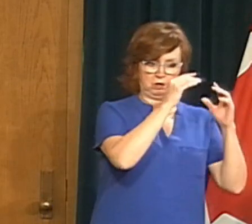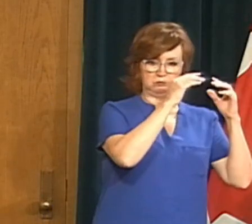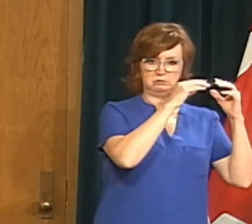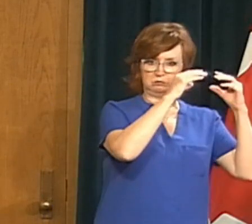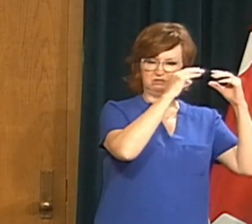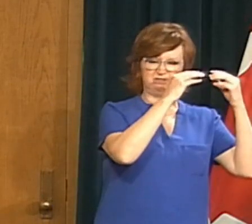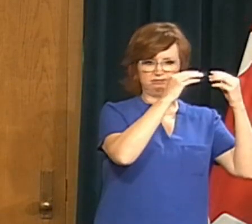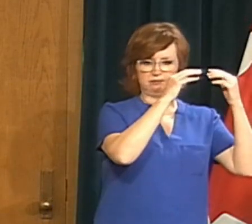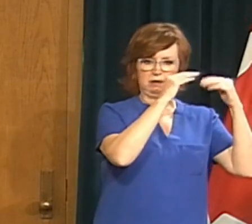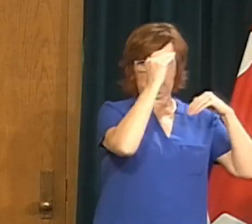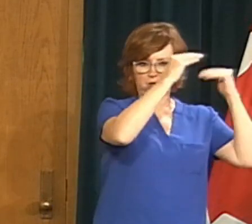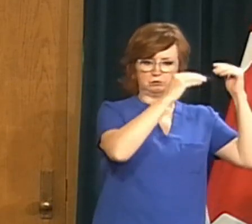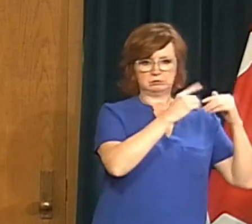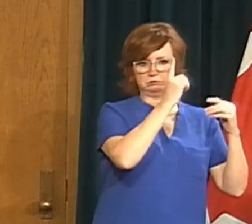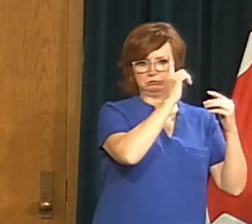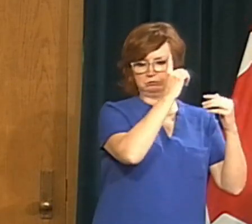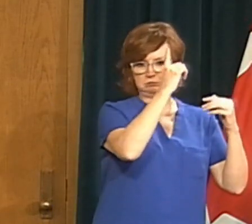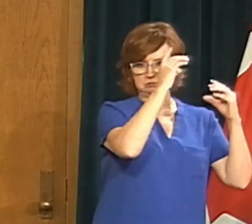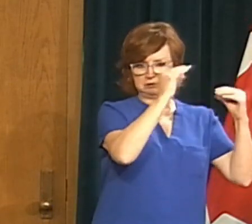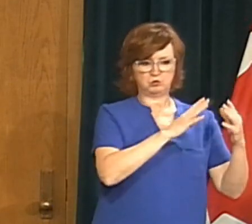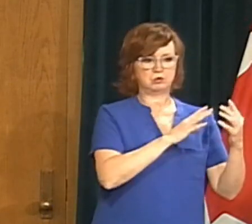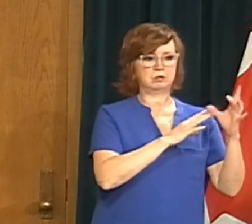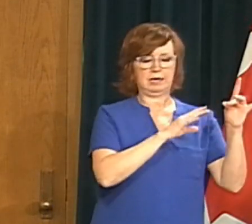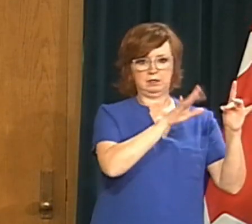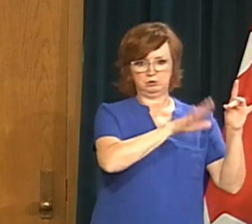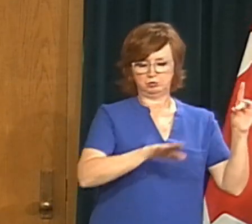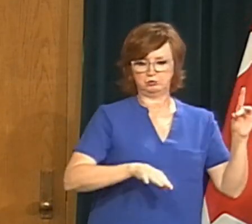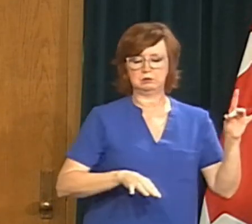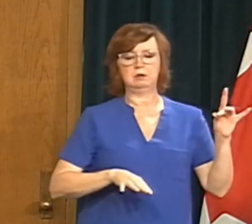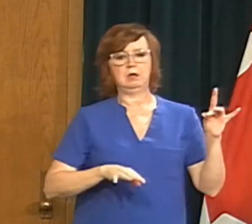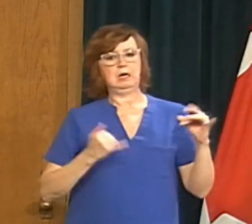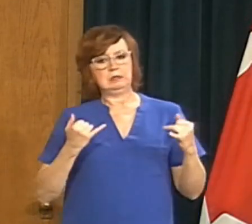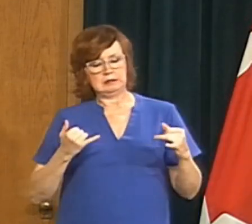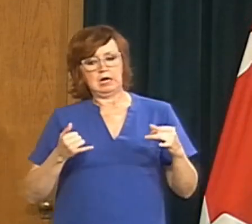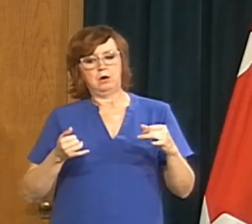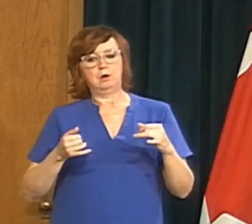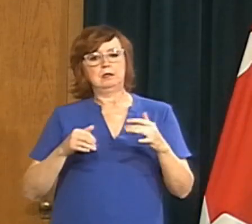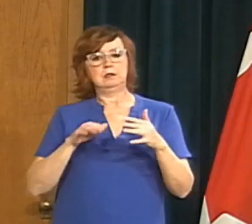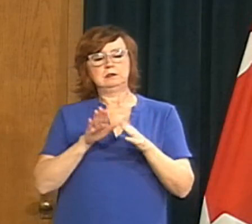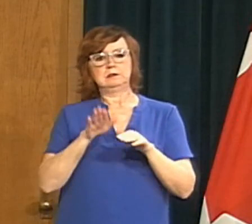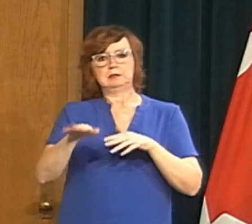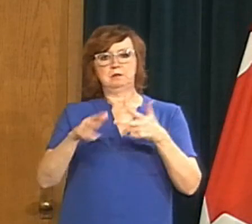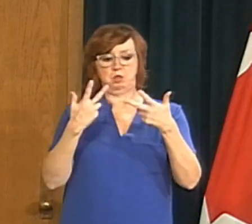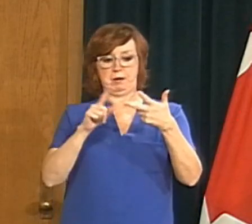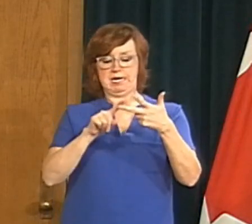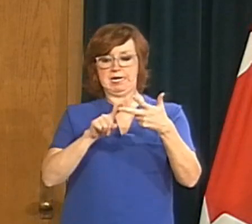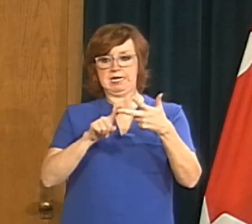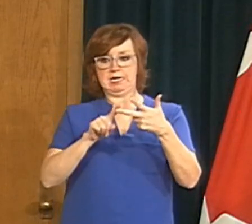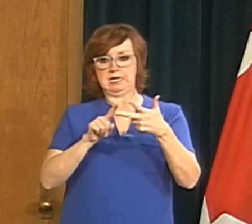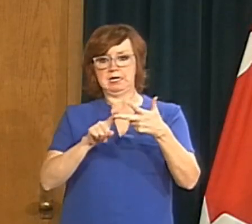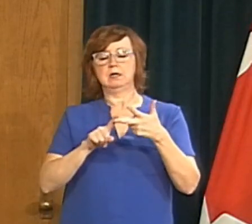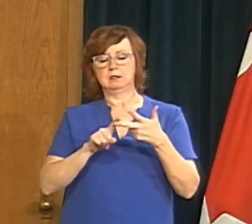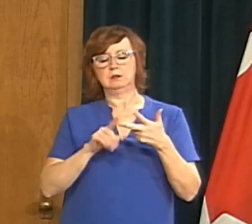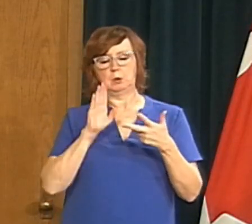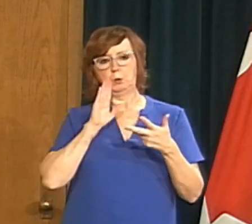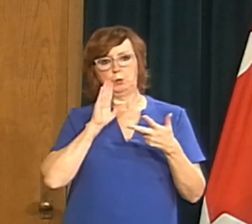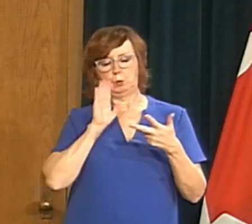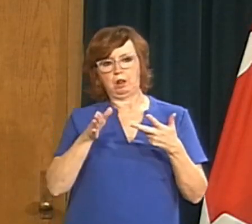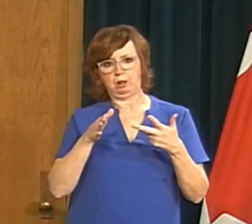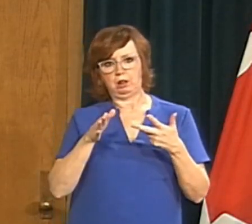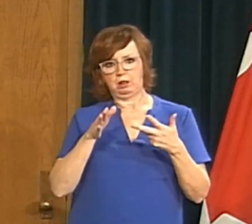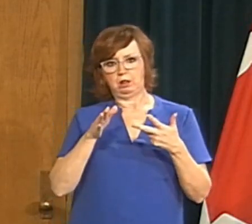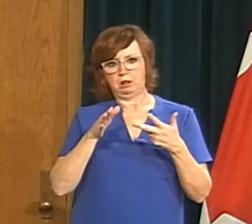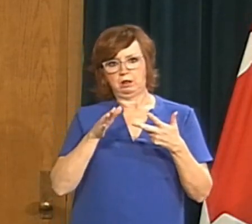matter is where there are opportunities for individuals to work at home, and we are still encouraging that to happen.